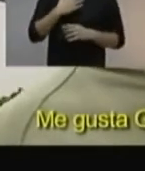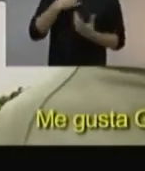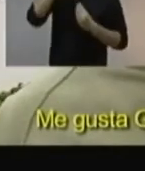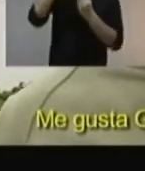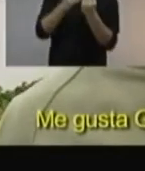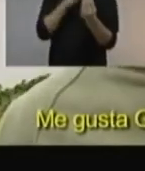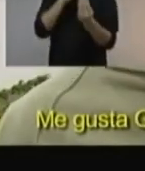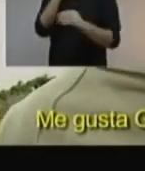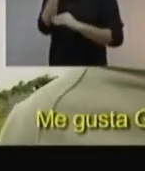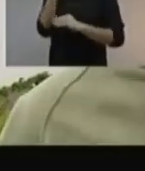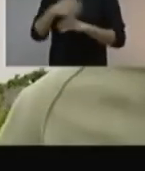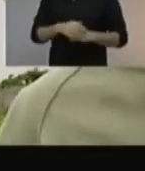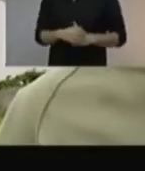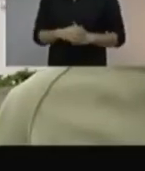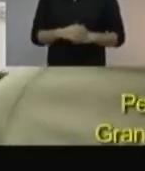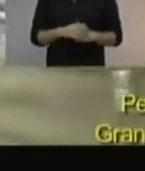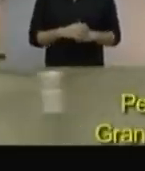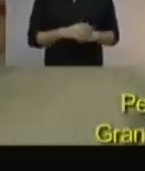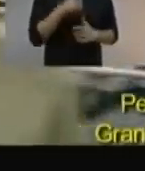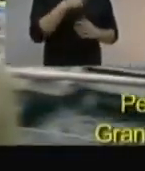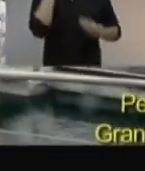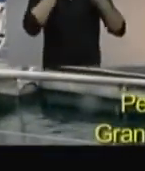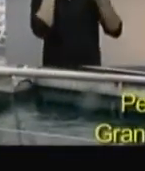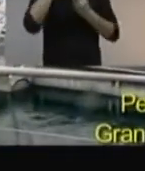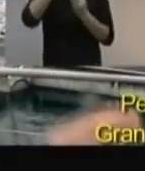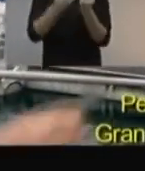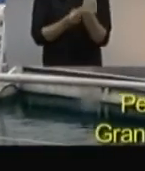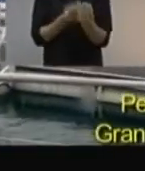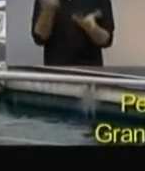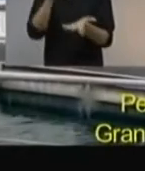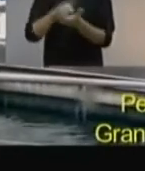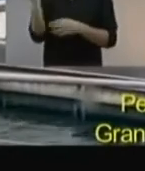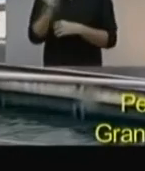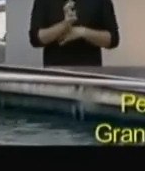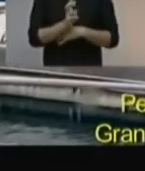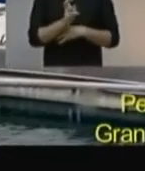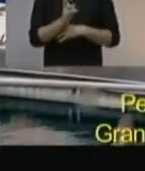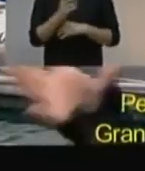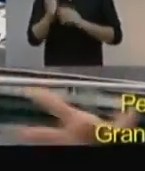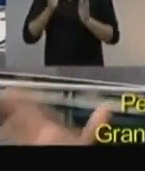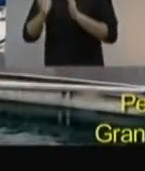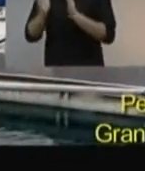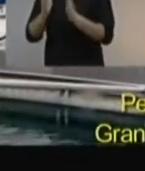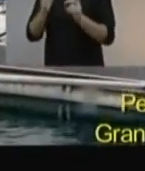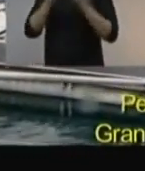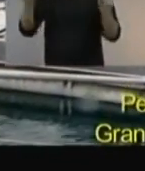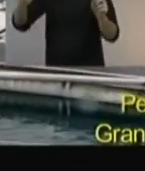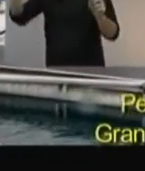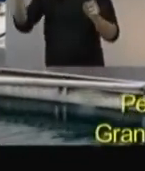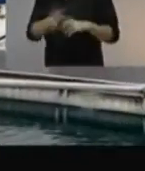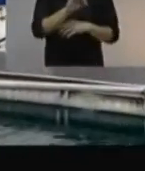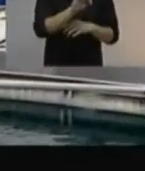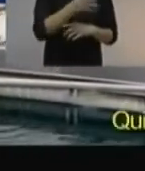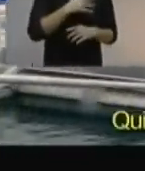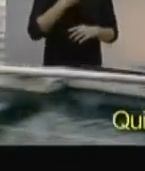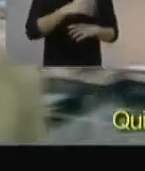not the weather. But are you planning to come back to Gran Canaria to see another weather? Yes,